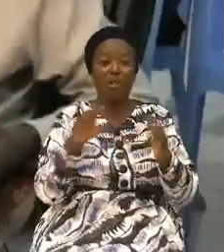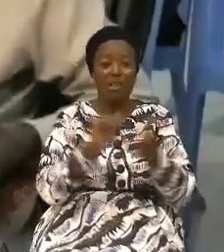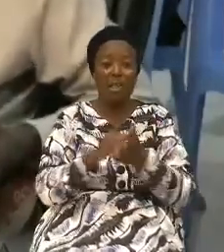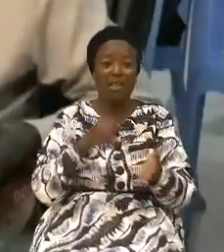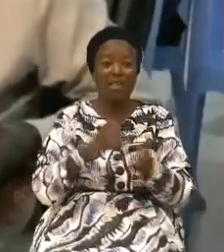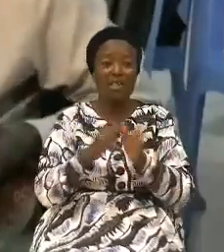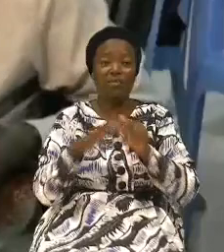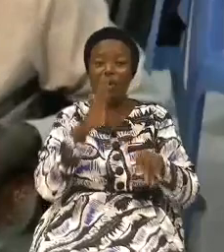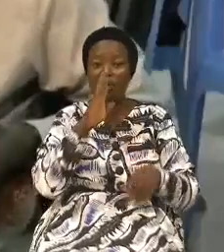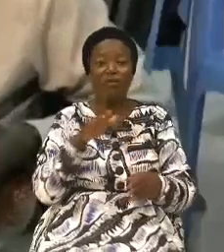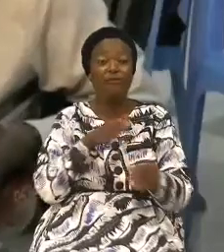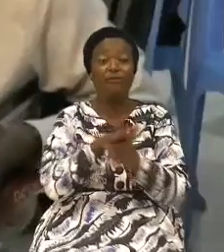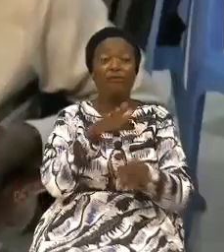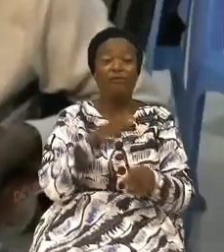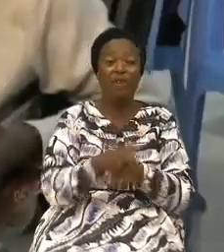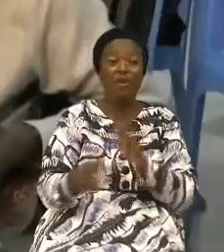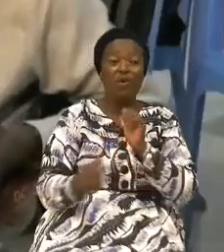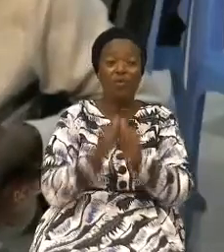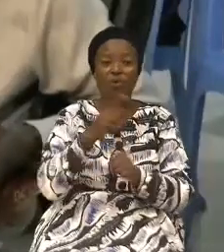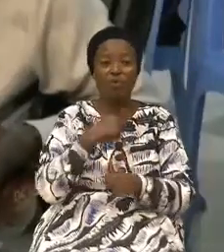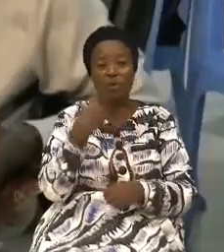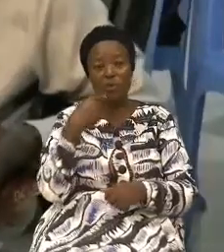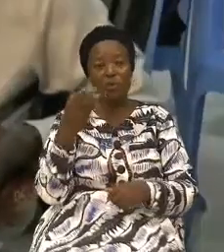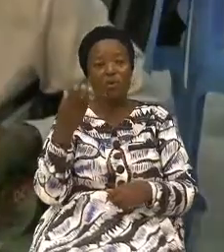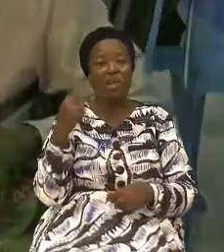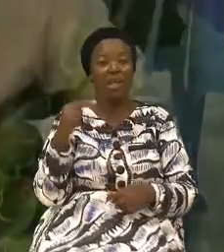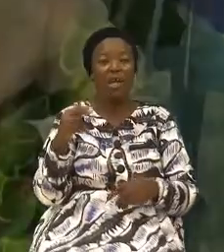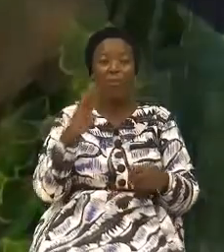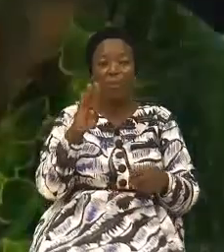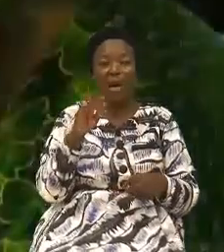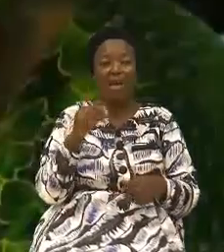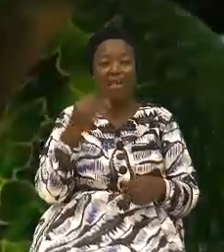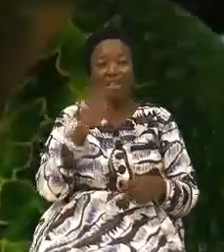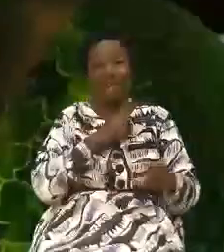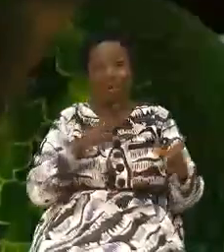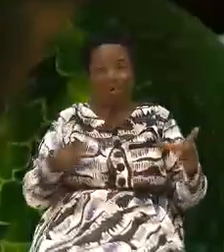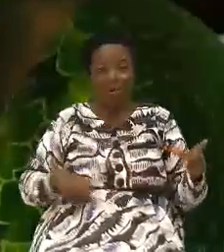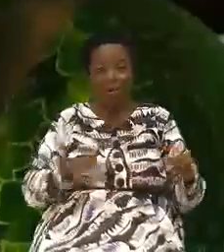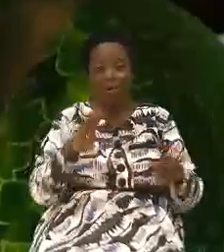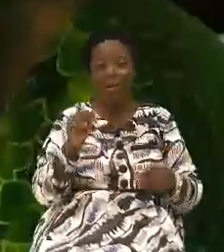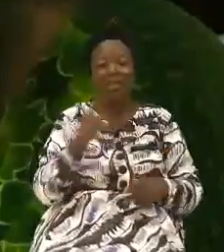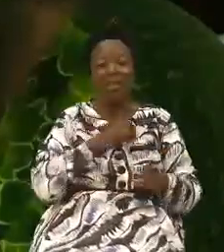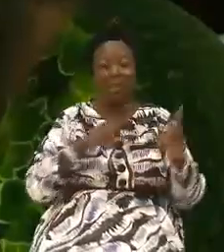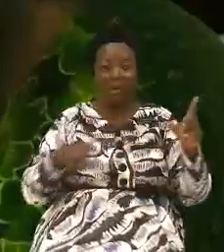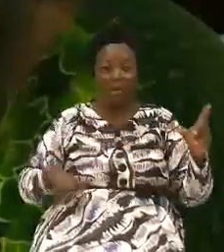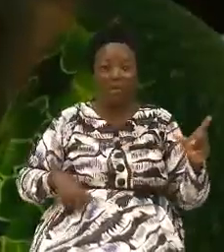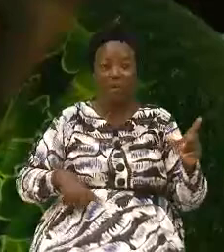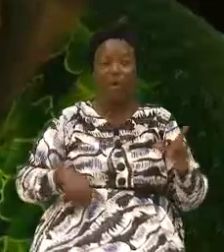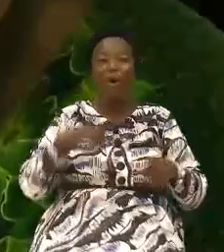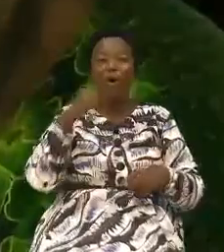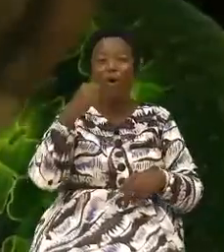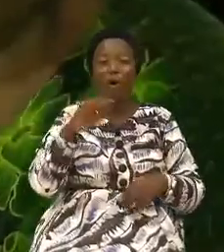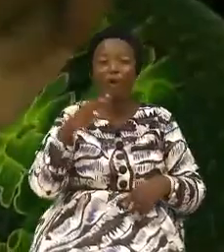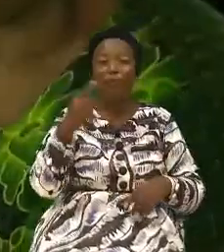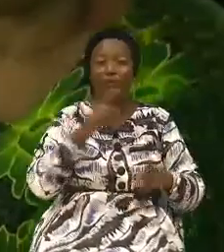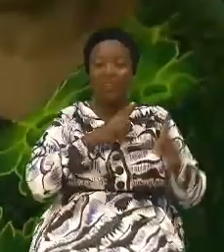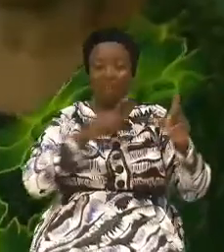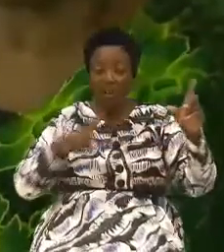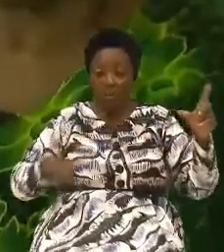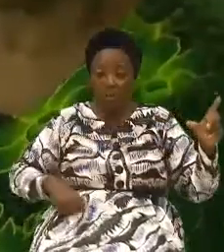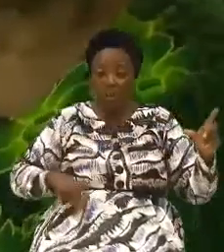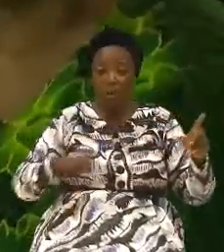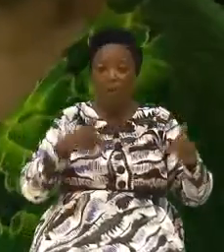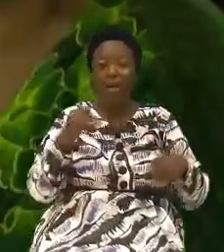fulfilled, which was spoken by the Lord of the Lord, by the